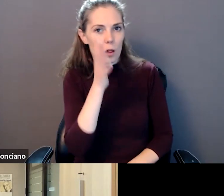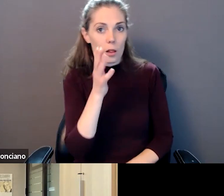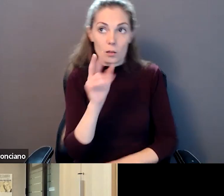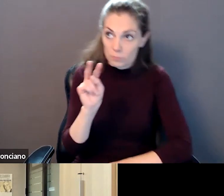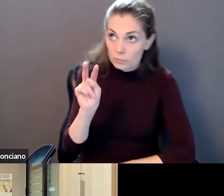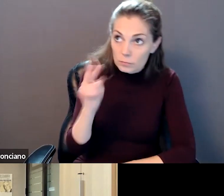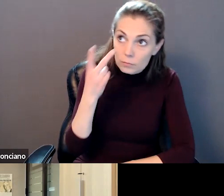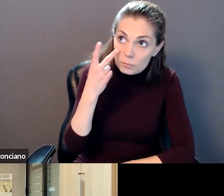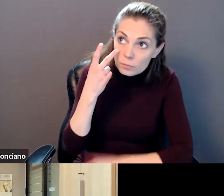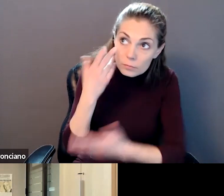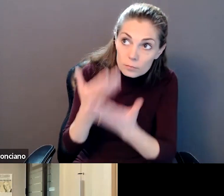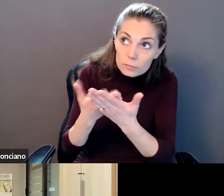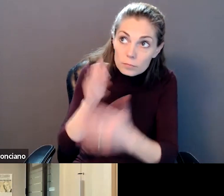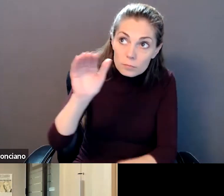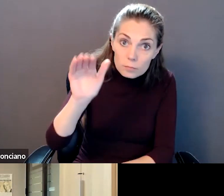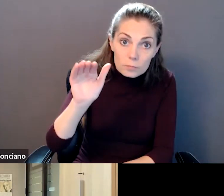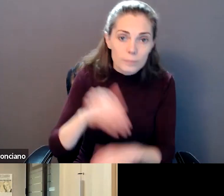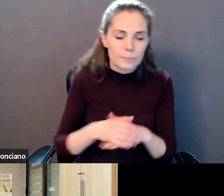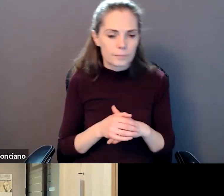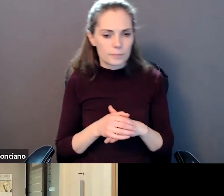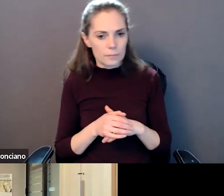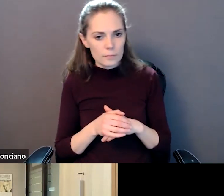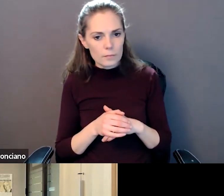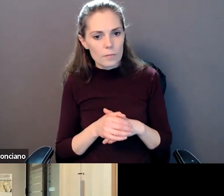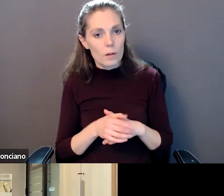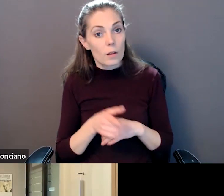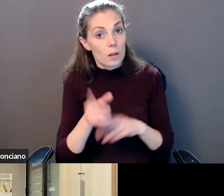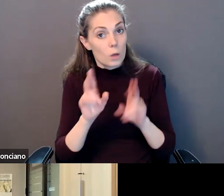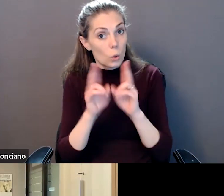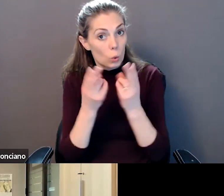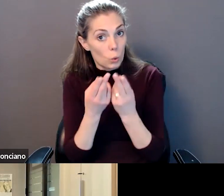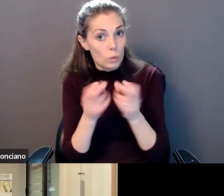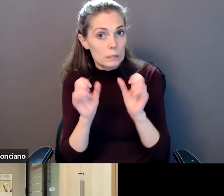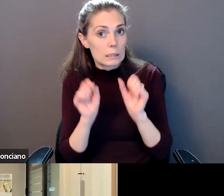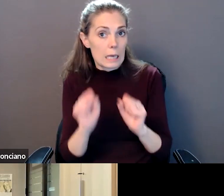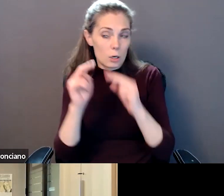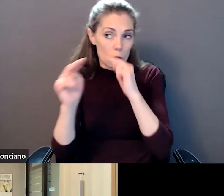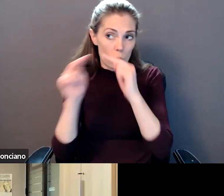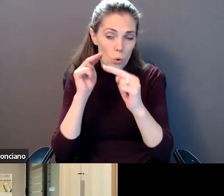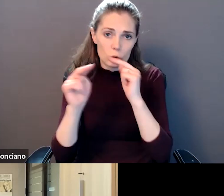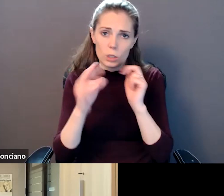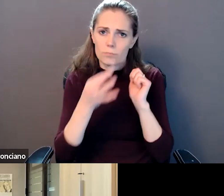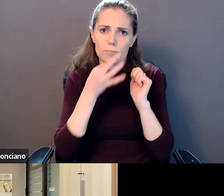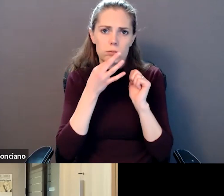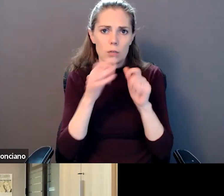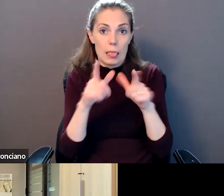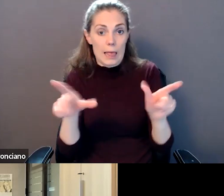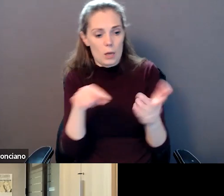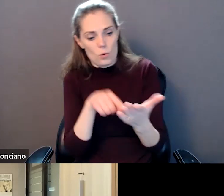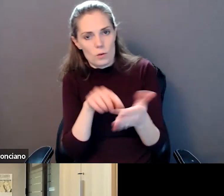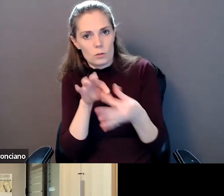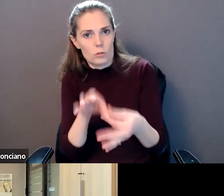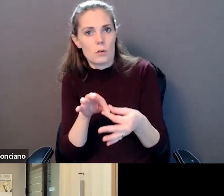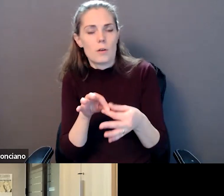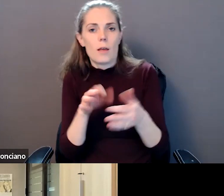our bargaining powers, unions can negotiate excellent language on anti-discrimination and ensuring that the workplace